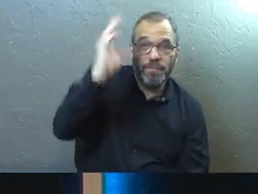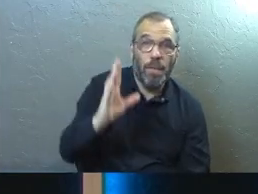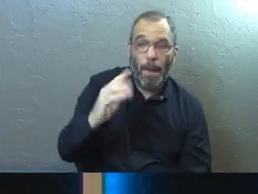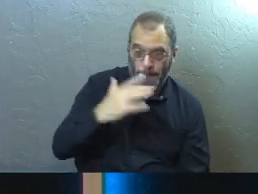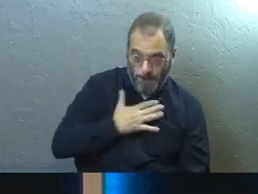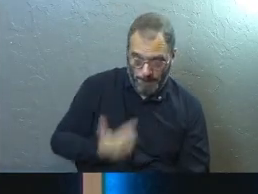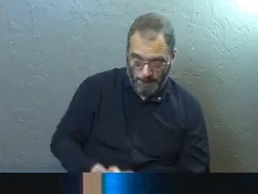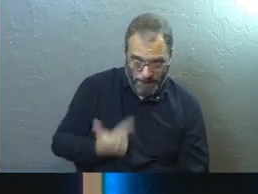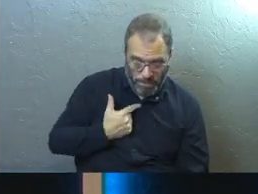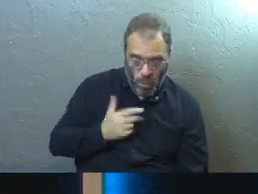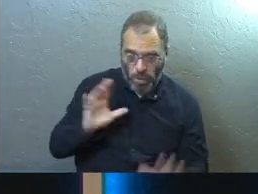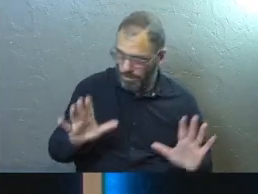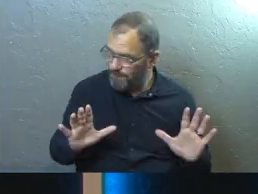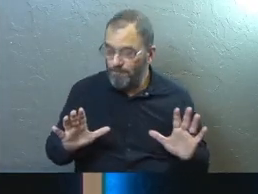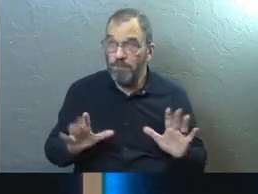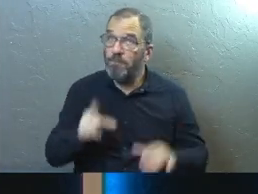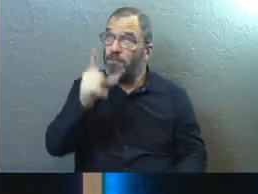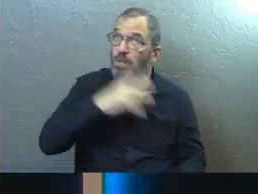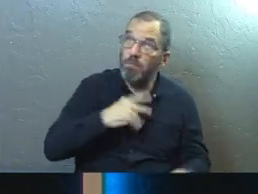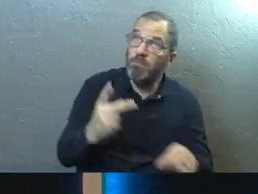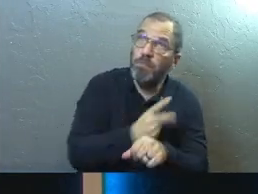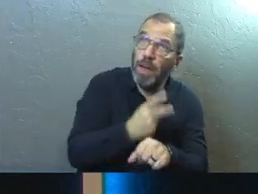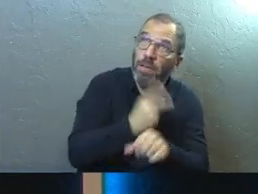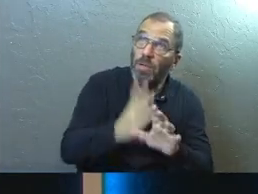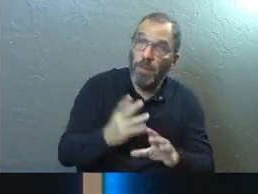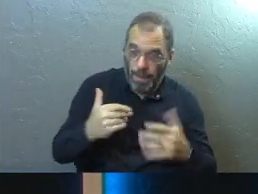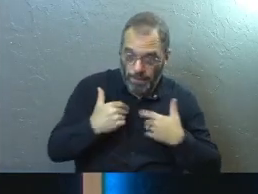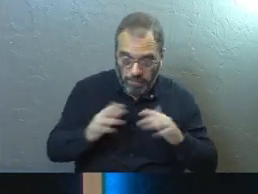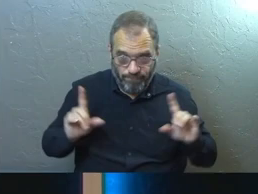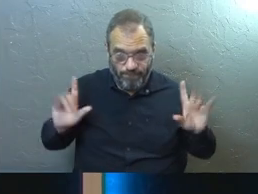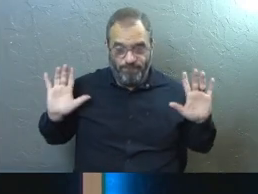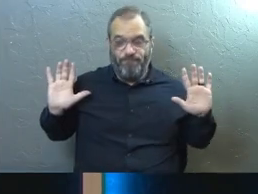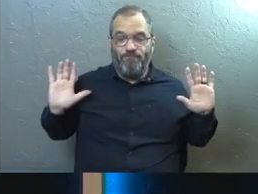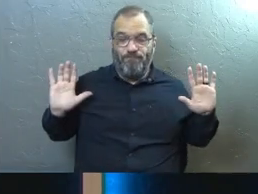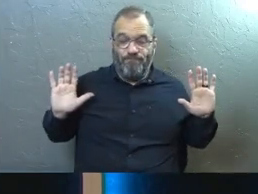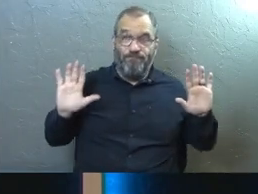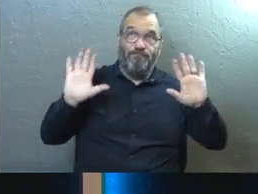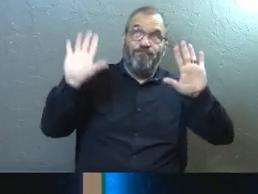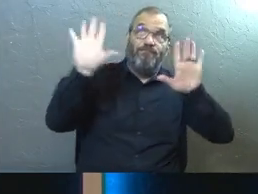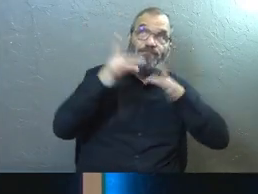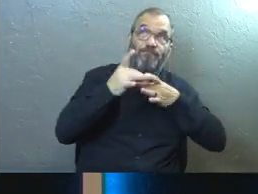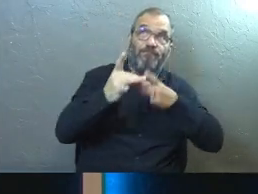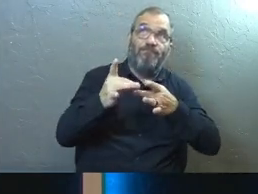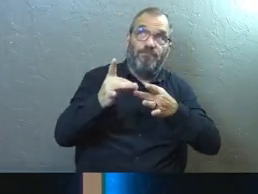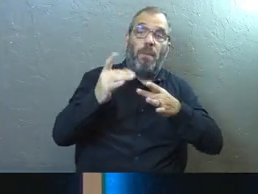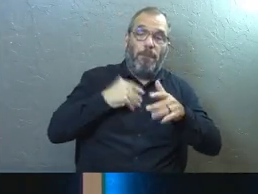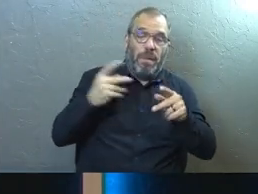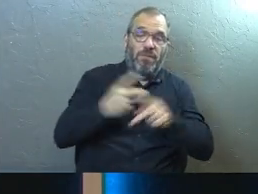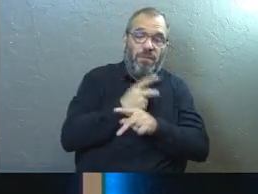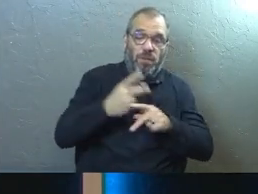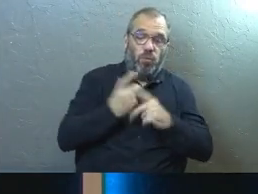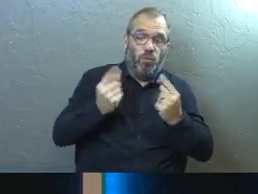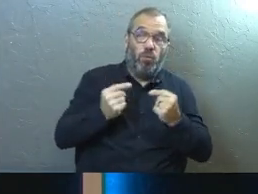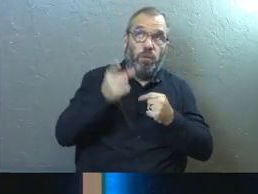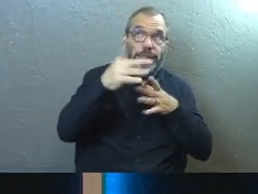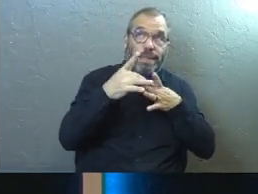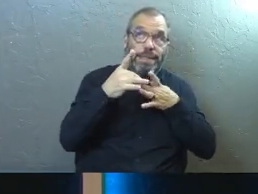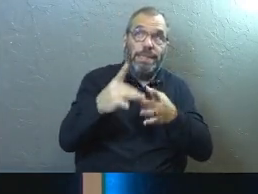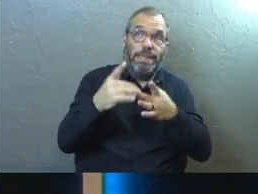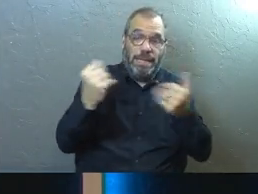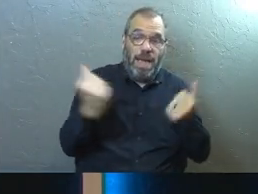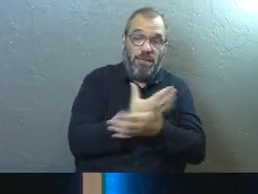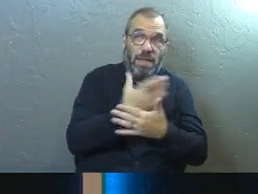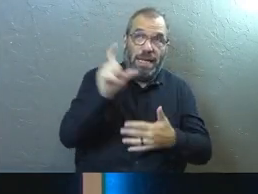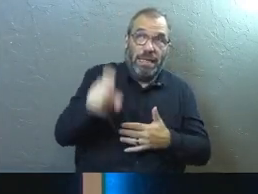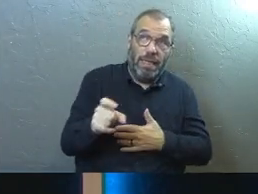I'm gonna live my life and say, hey, actually, he's my shepherd and I'm stepping back and he's leading me and that's how I'm gonna figure out what I need and that he has